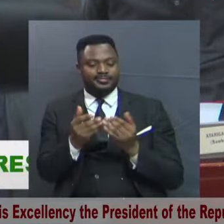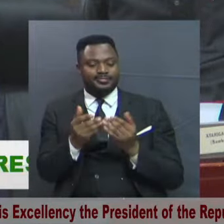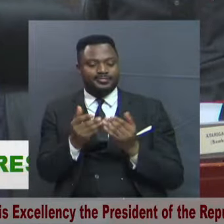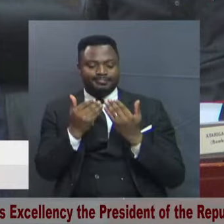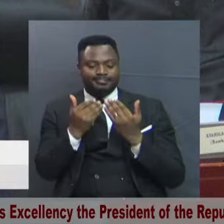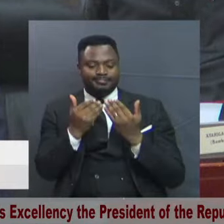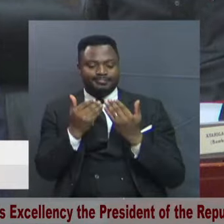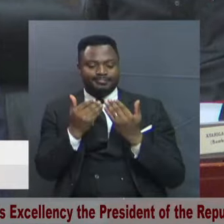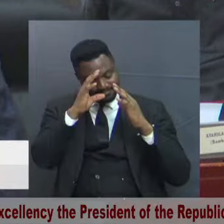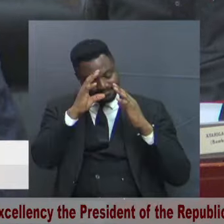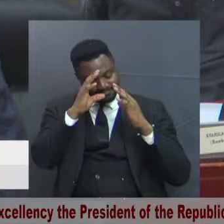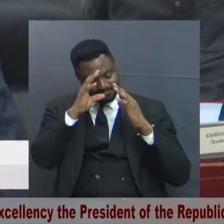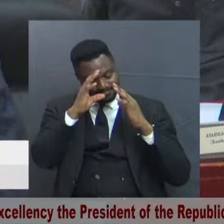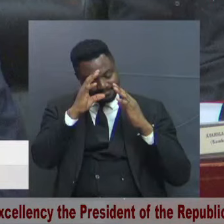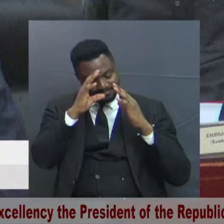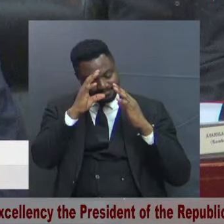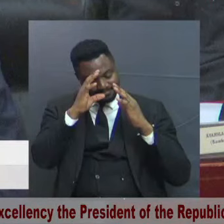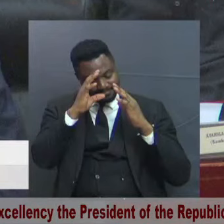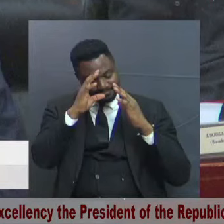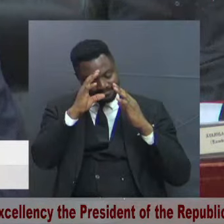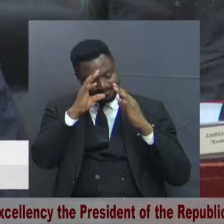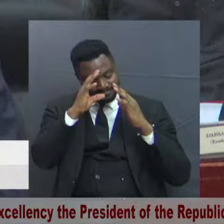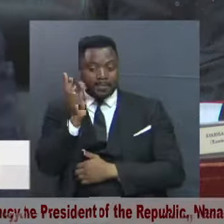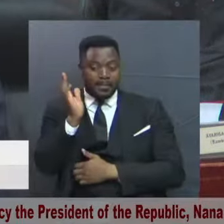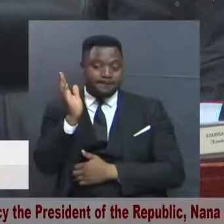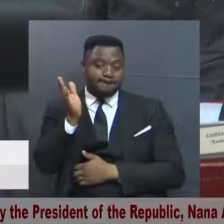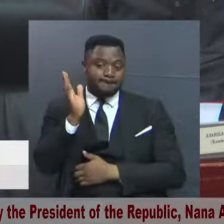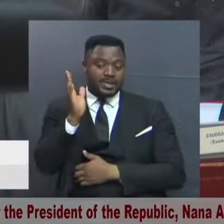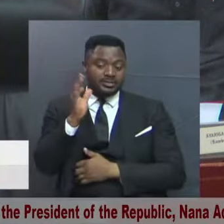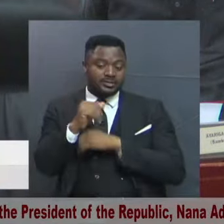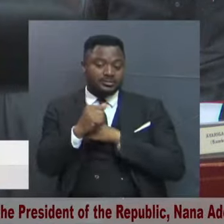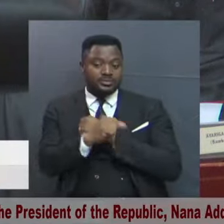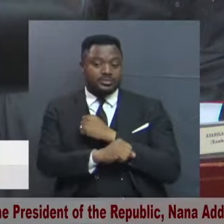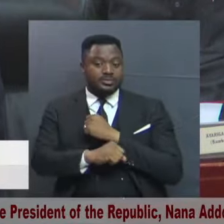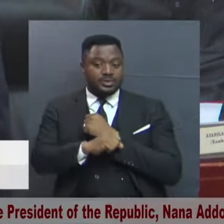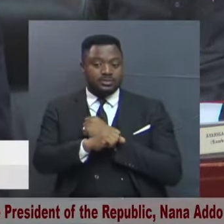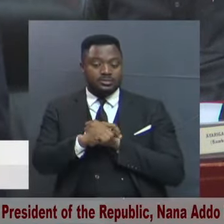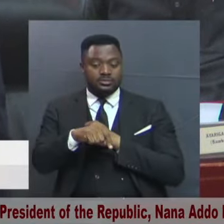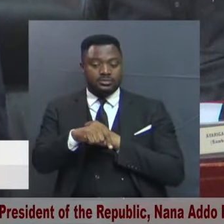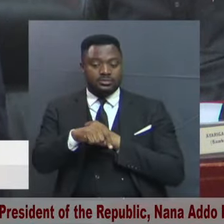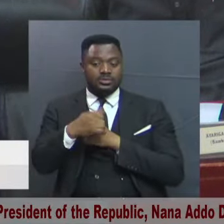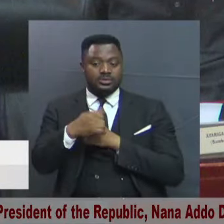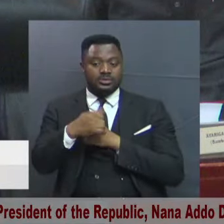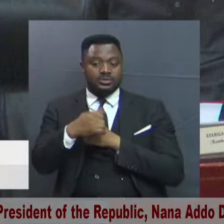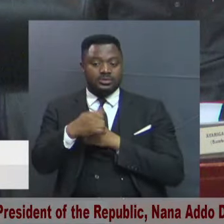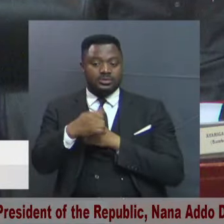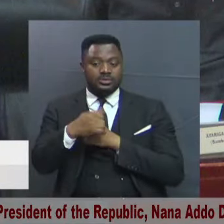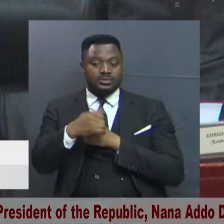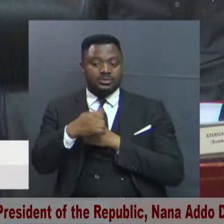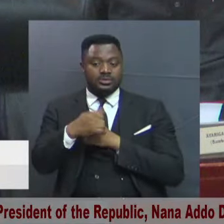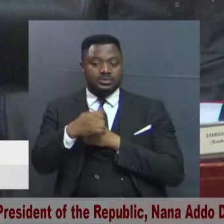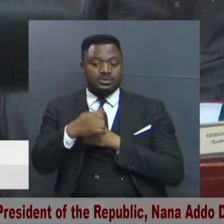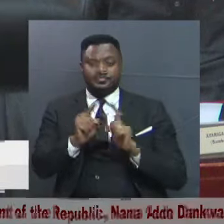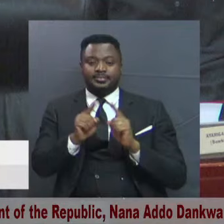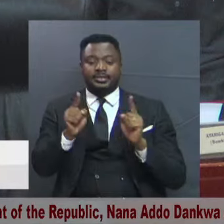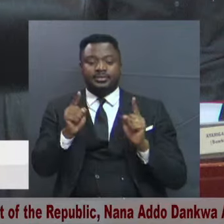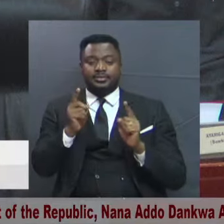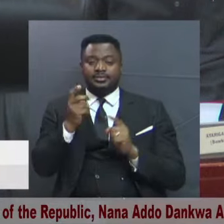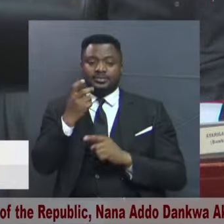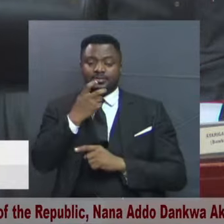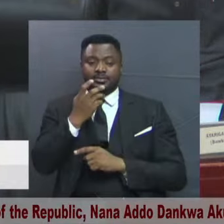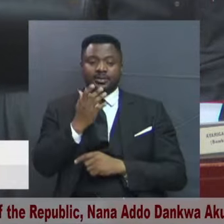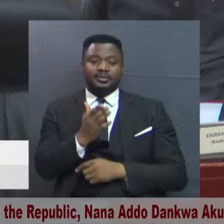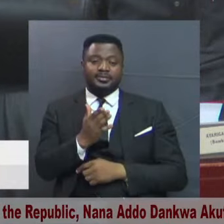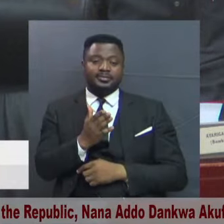his Excellency the president for his message on the state of our nation but Mr